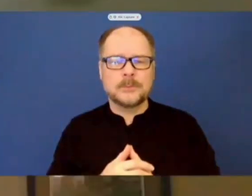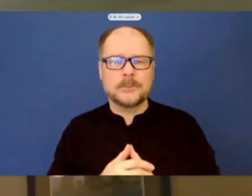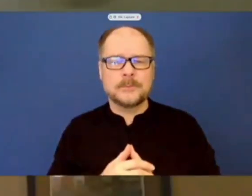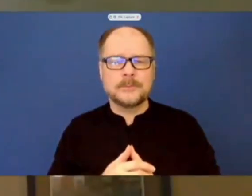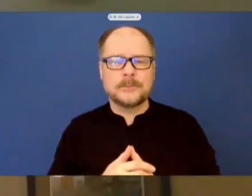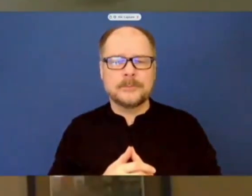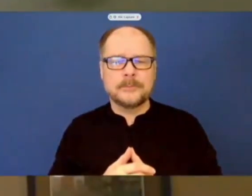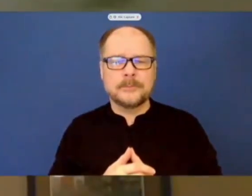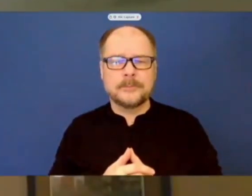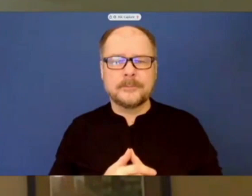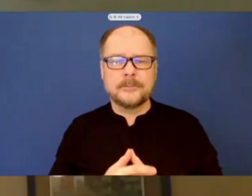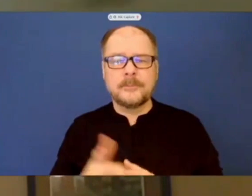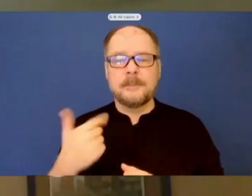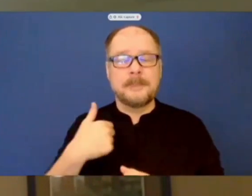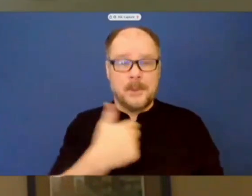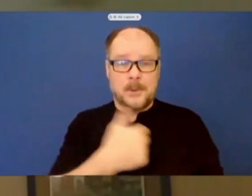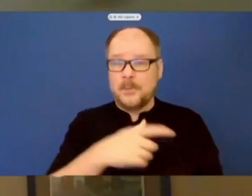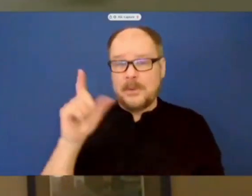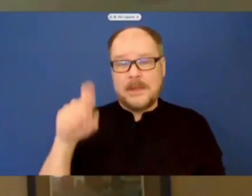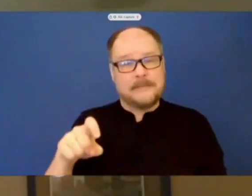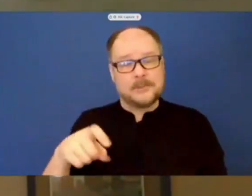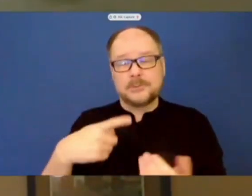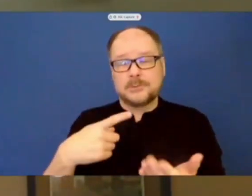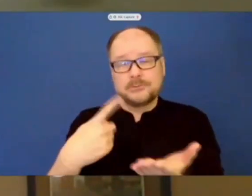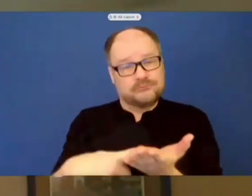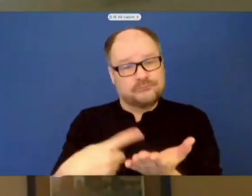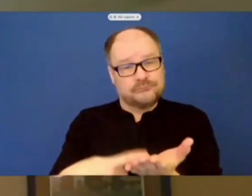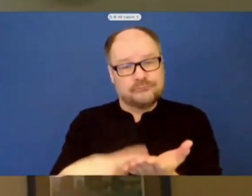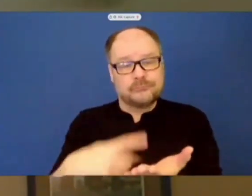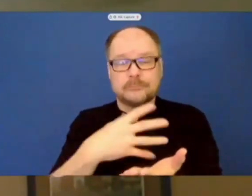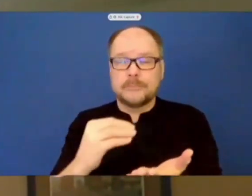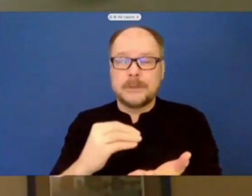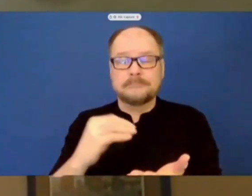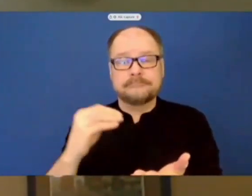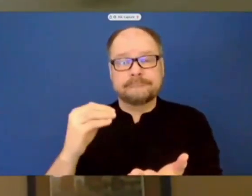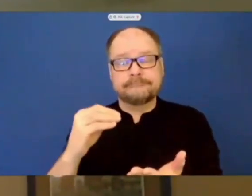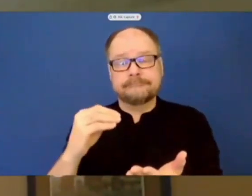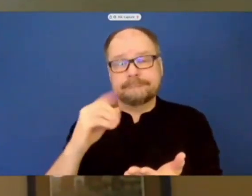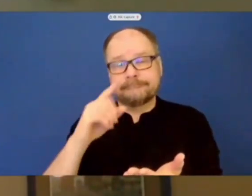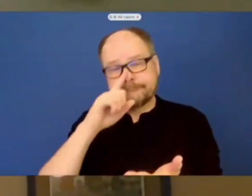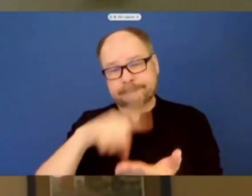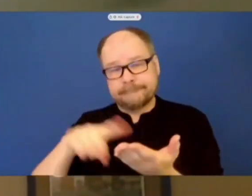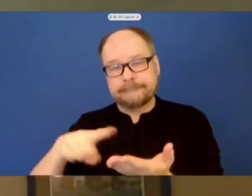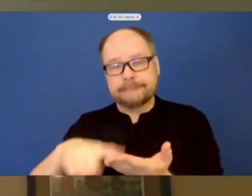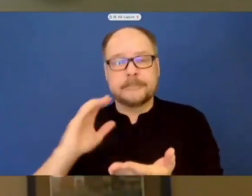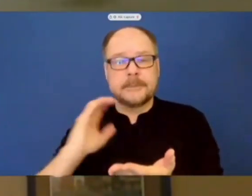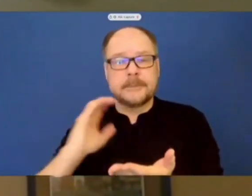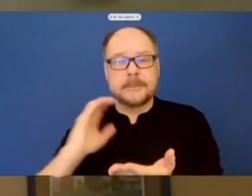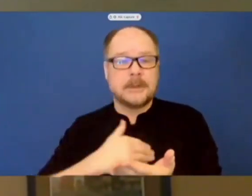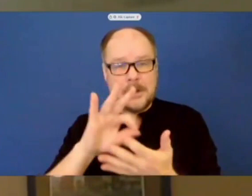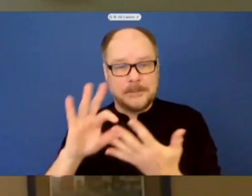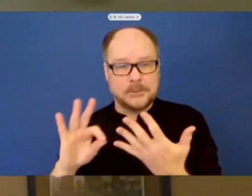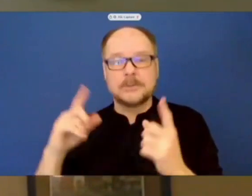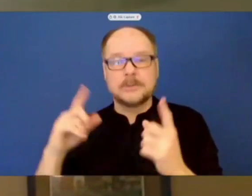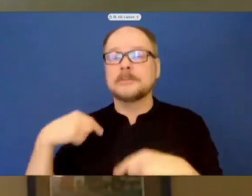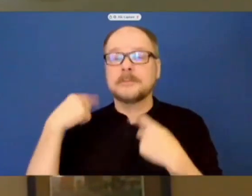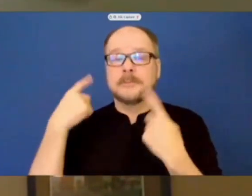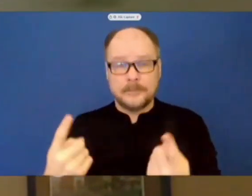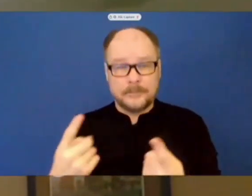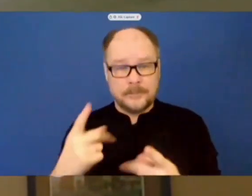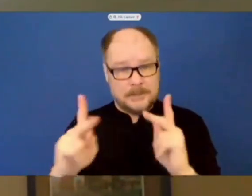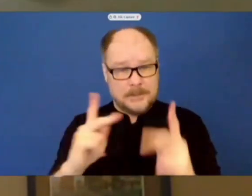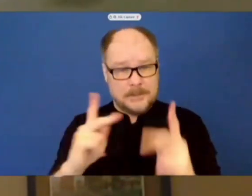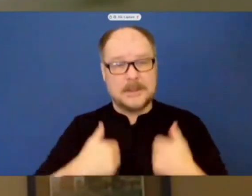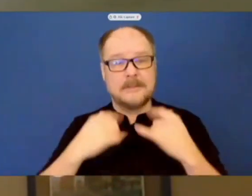think, we are hopeful based on what's happened so far and the interest that we've had from the people there. We